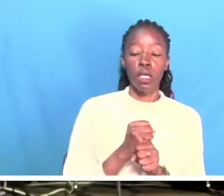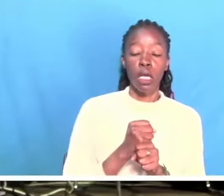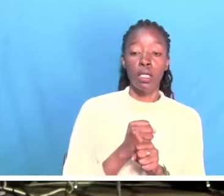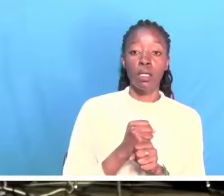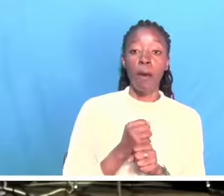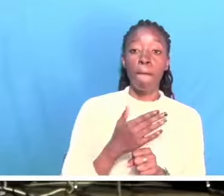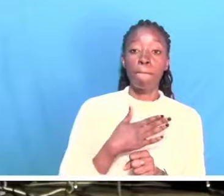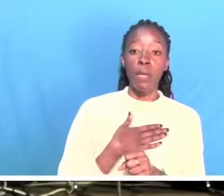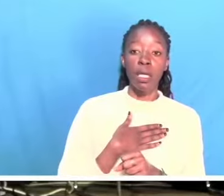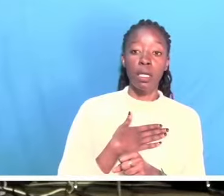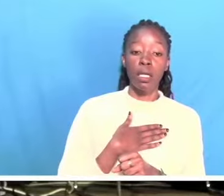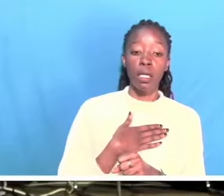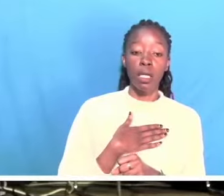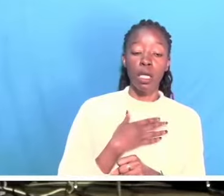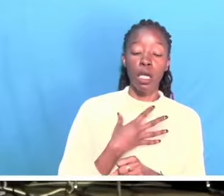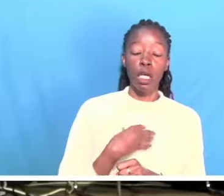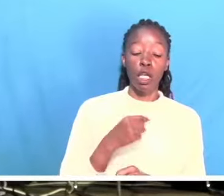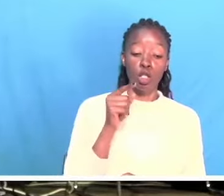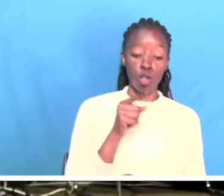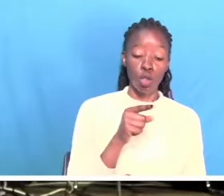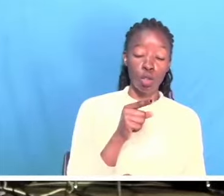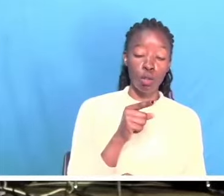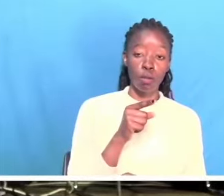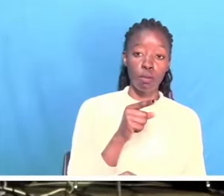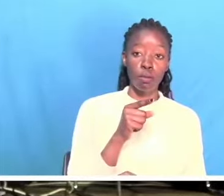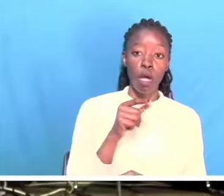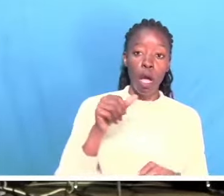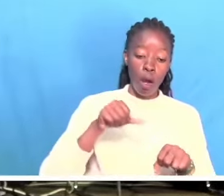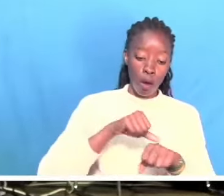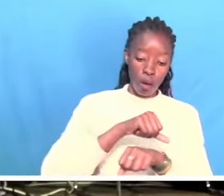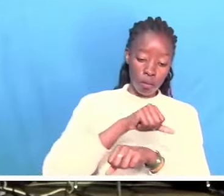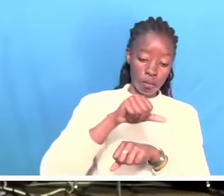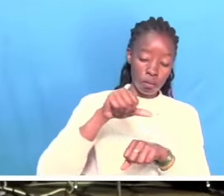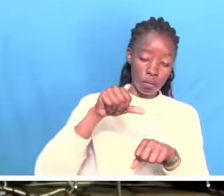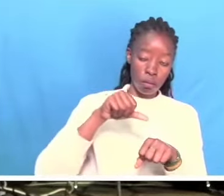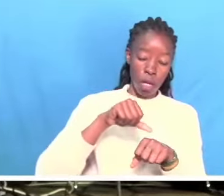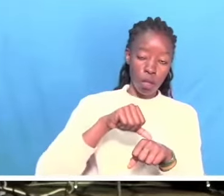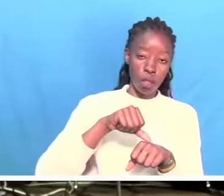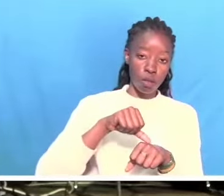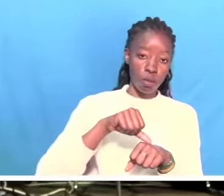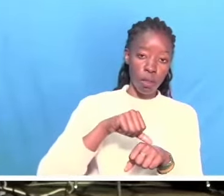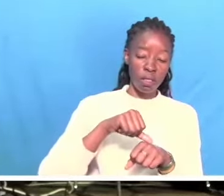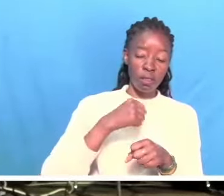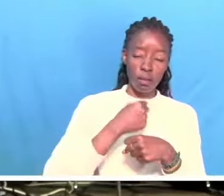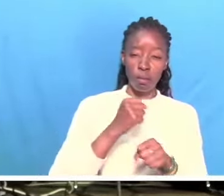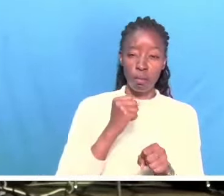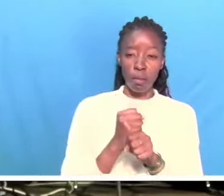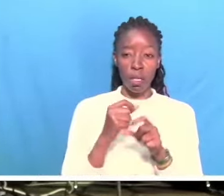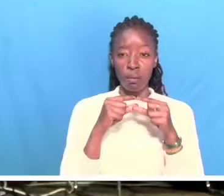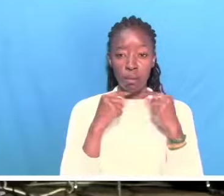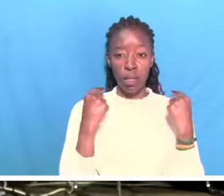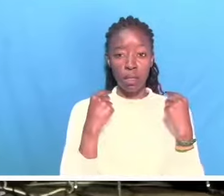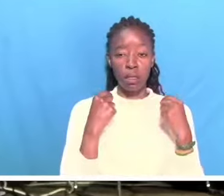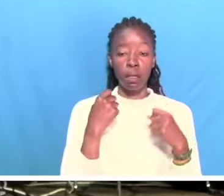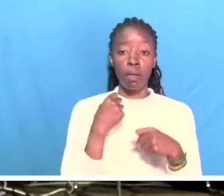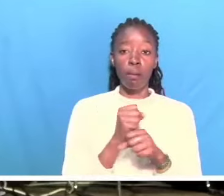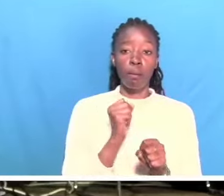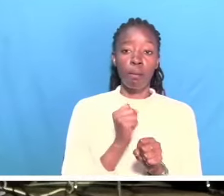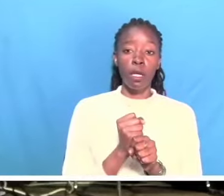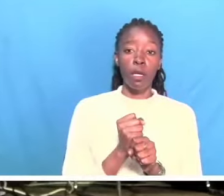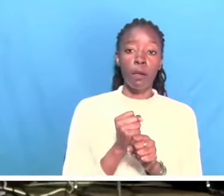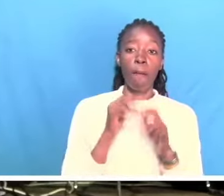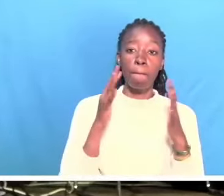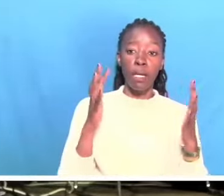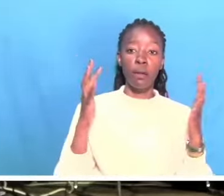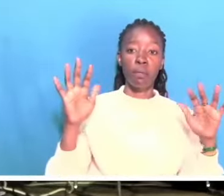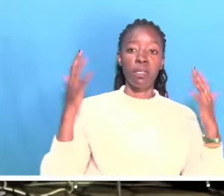me and this clergy who are here. Our ordination from deacon, made priest, big ceremonies here for you.